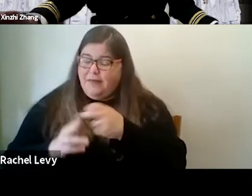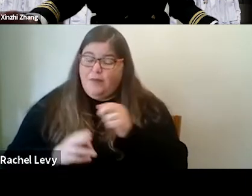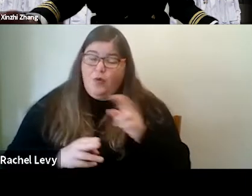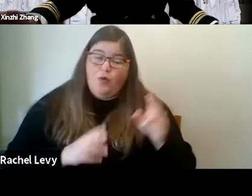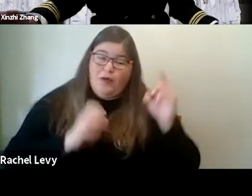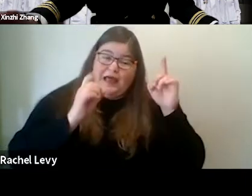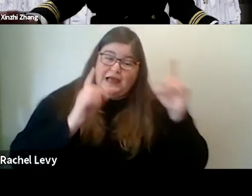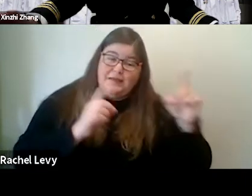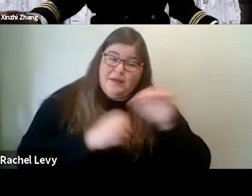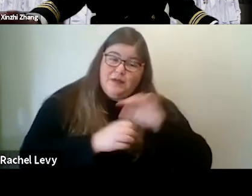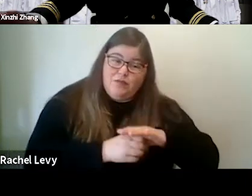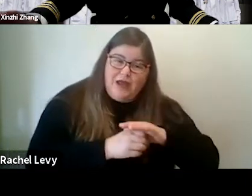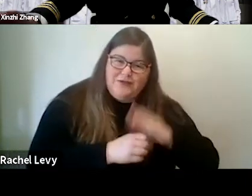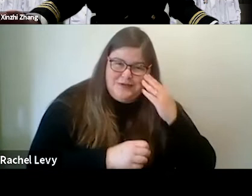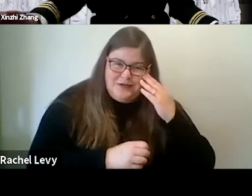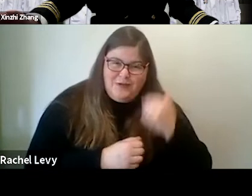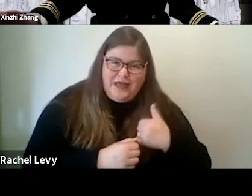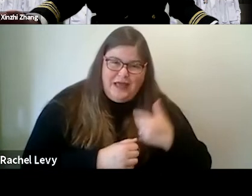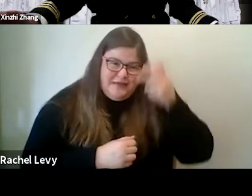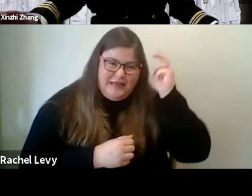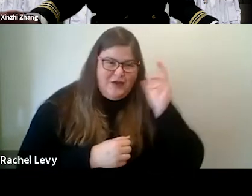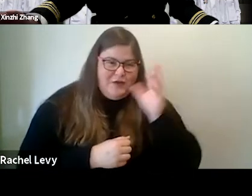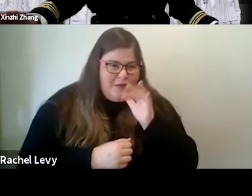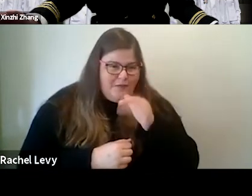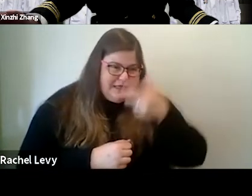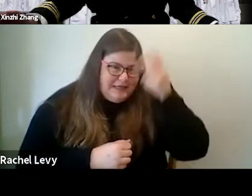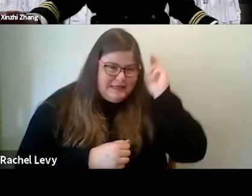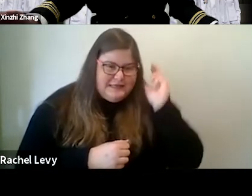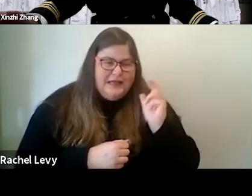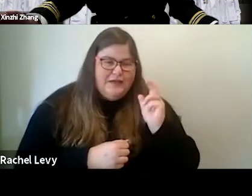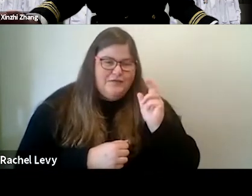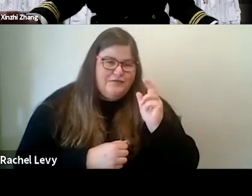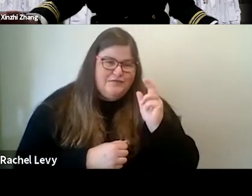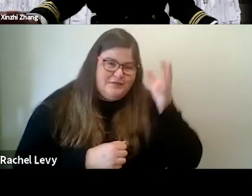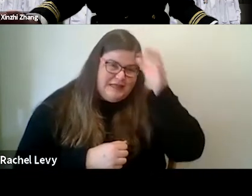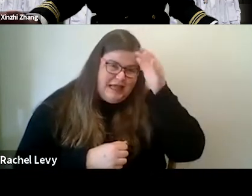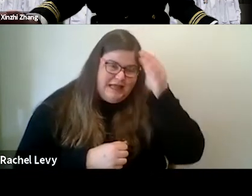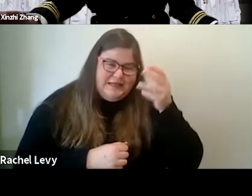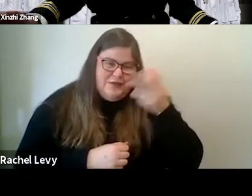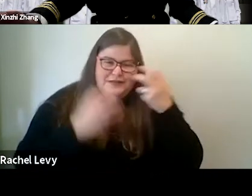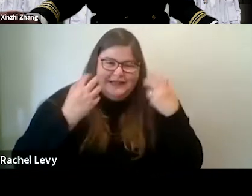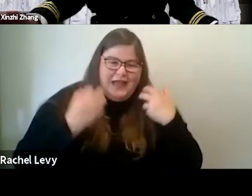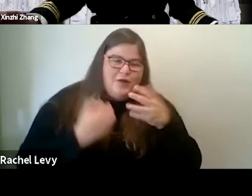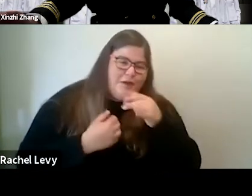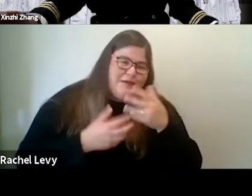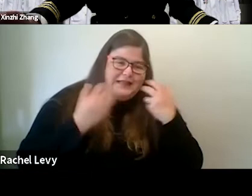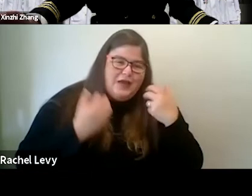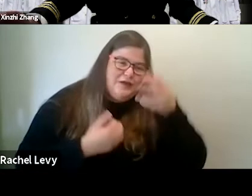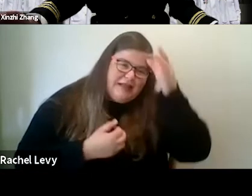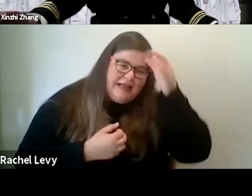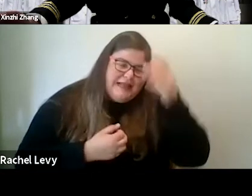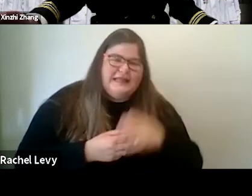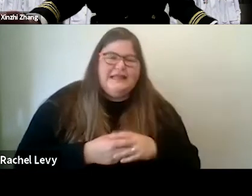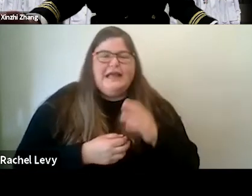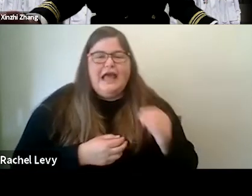all know we have tiger mom, tiger daddy, and also religious identities, and the biological genetics, family